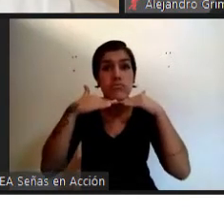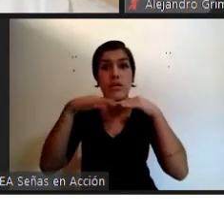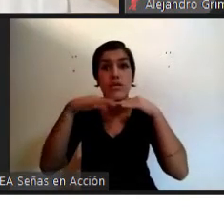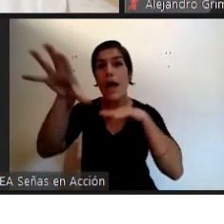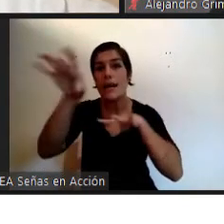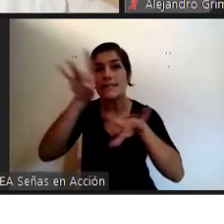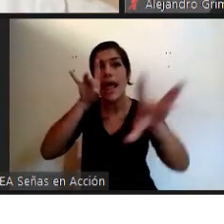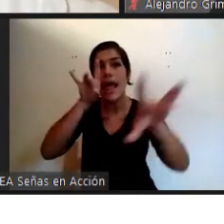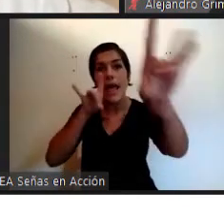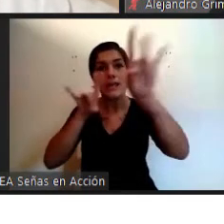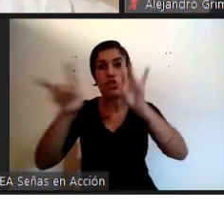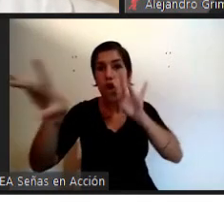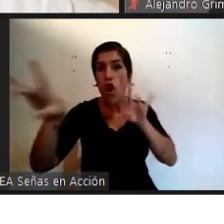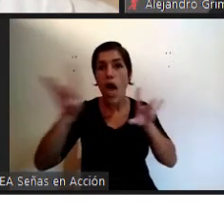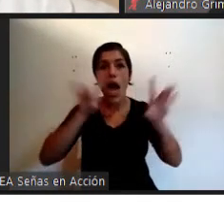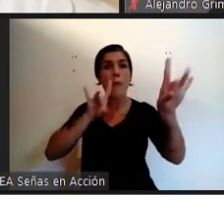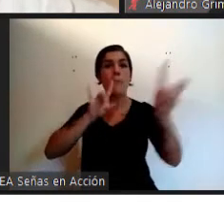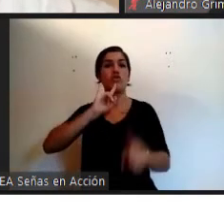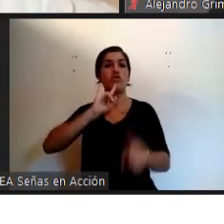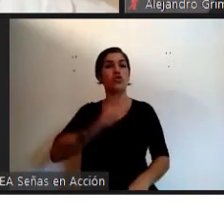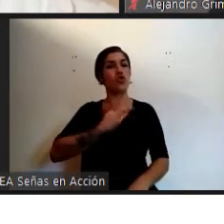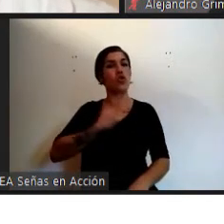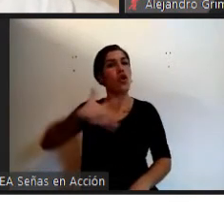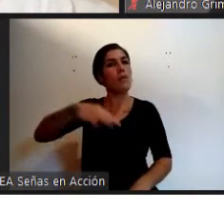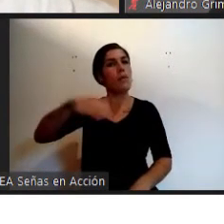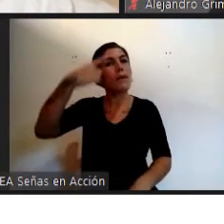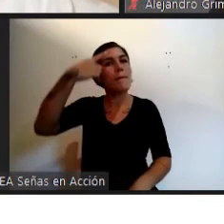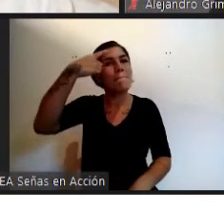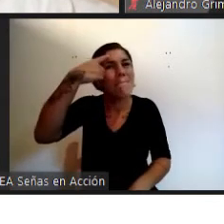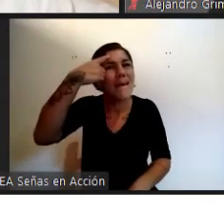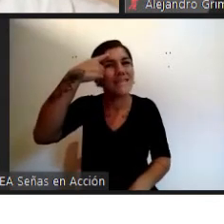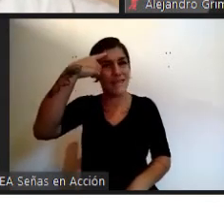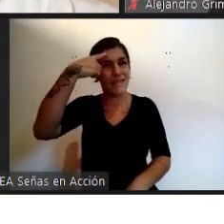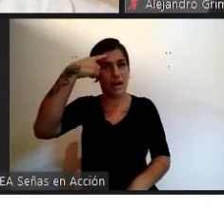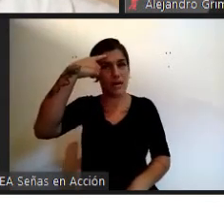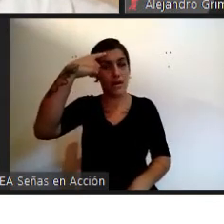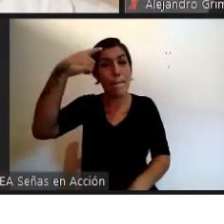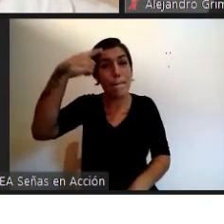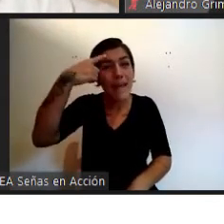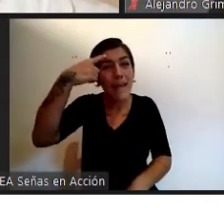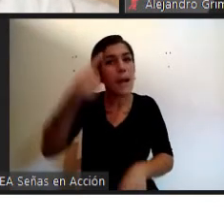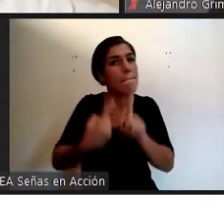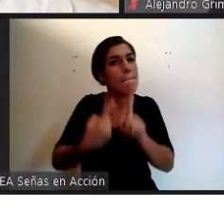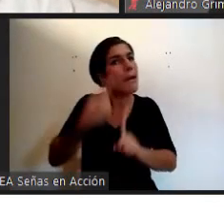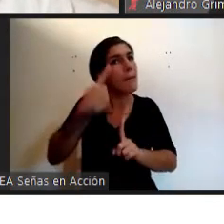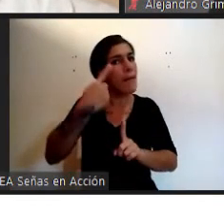investing our resources on. This includes time and whatnot.